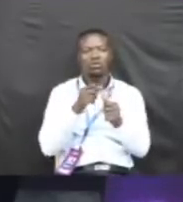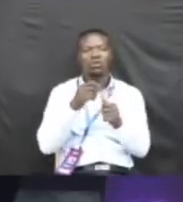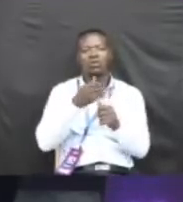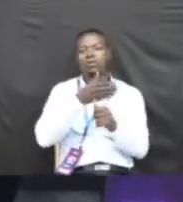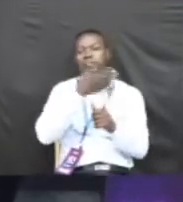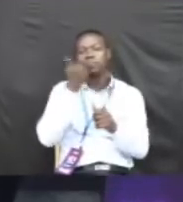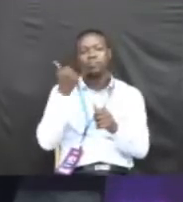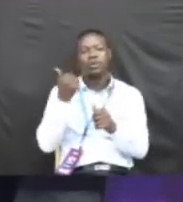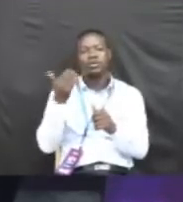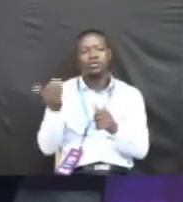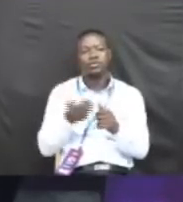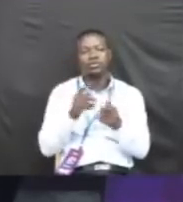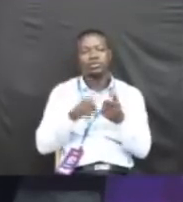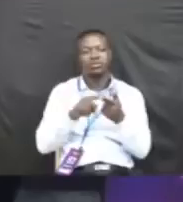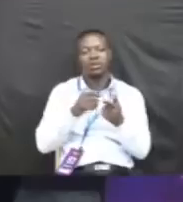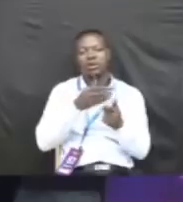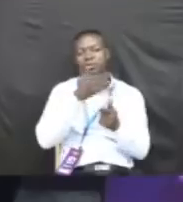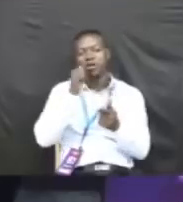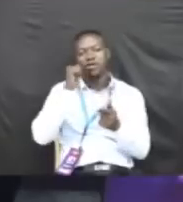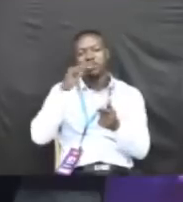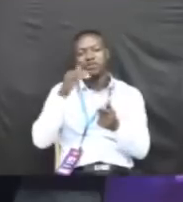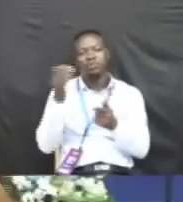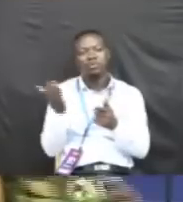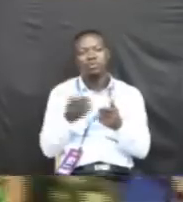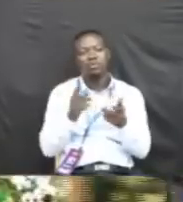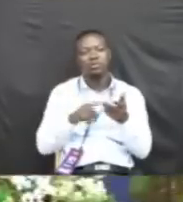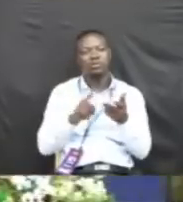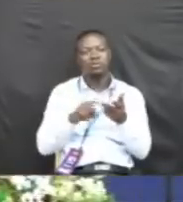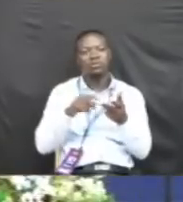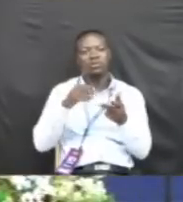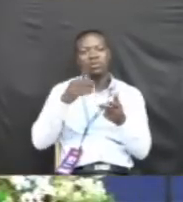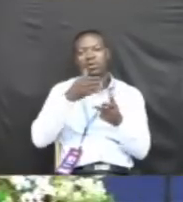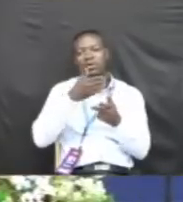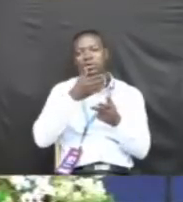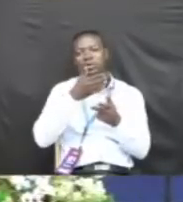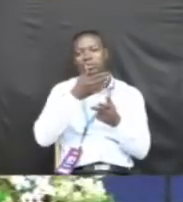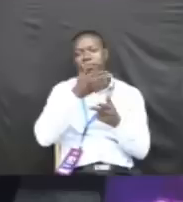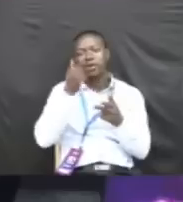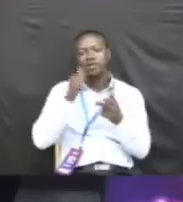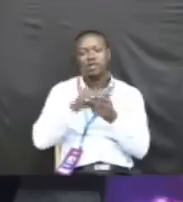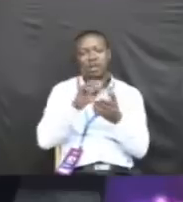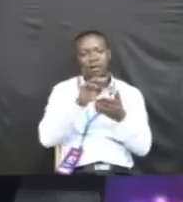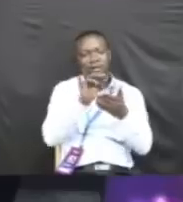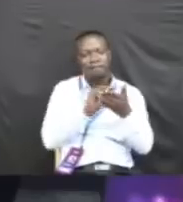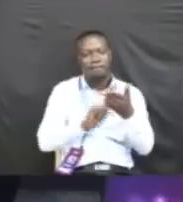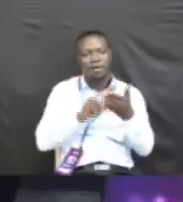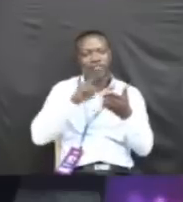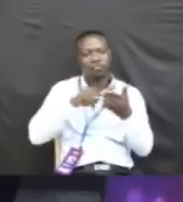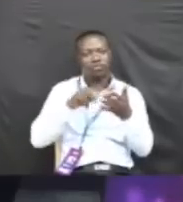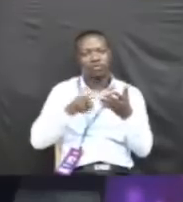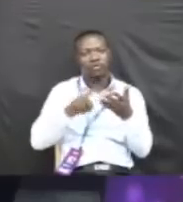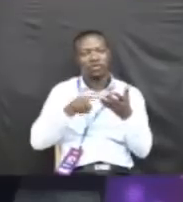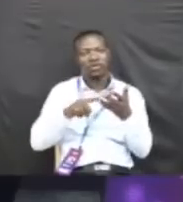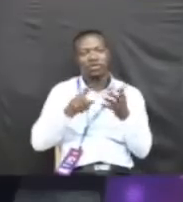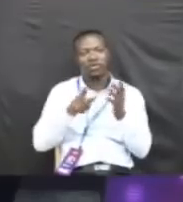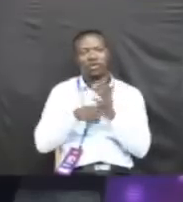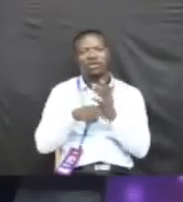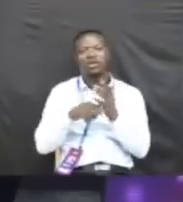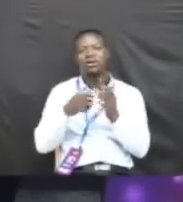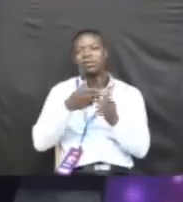recruit best female recruits best in map reading and best in Voice